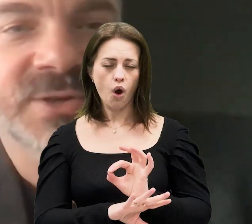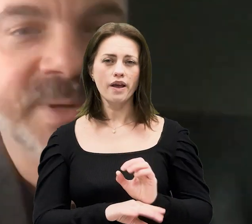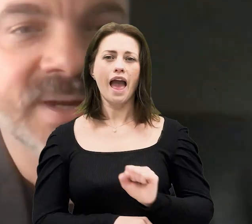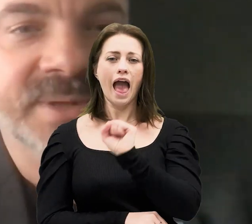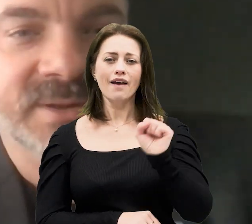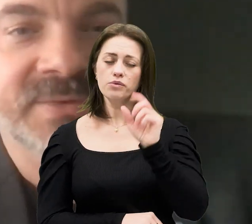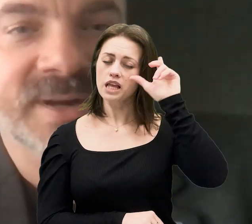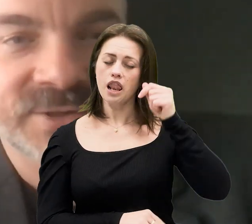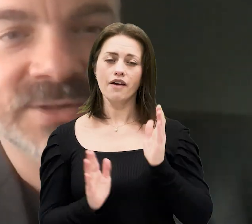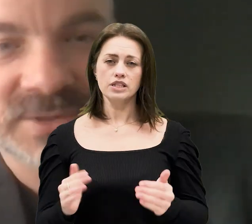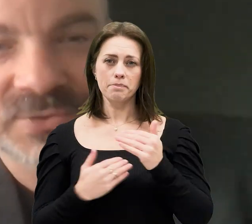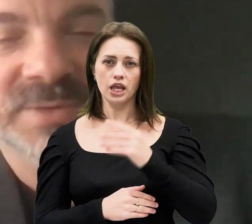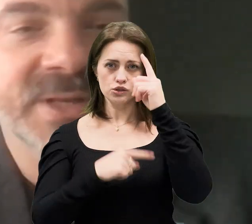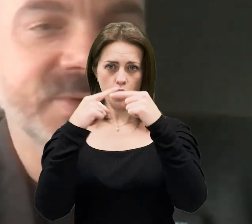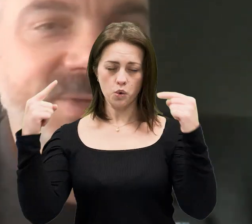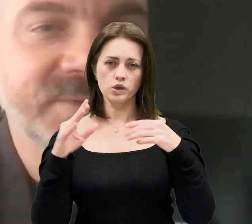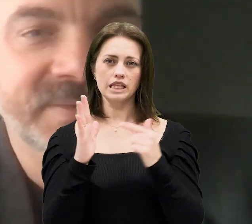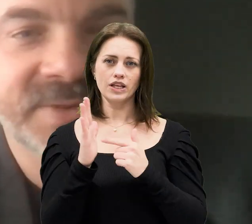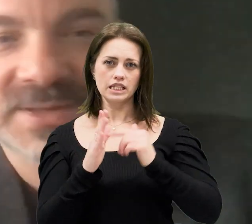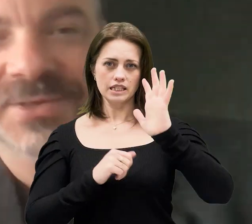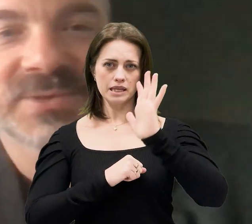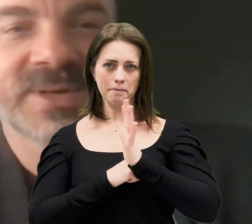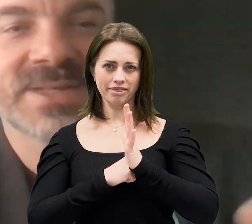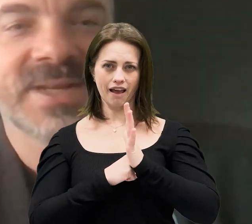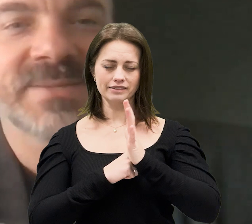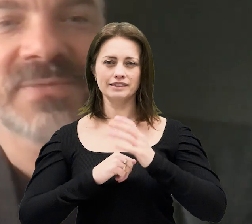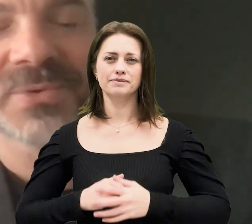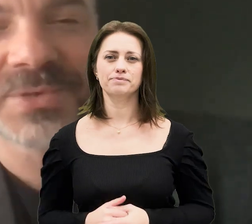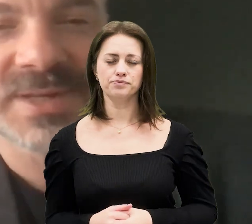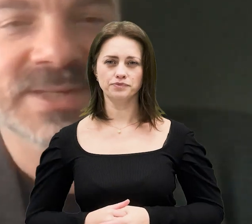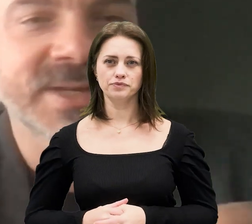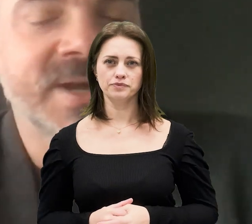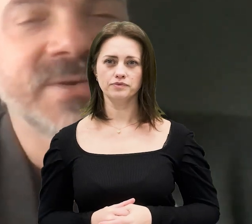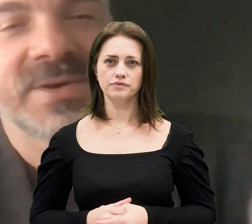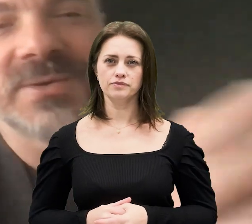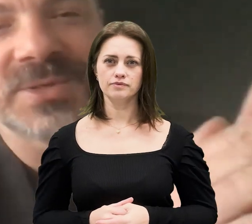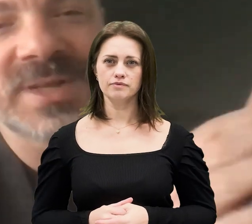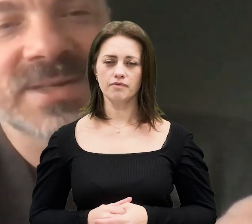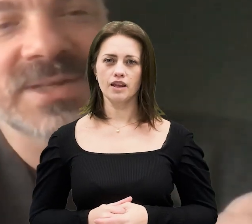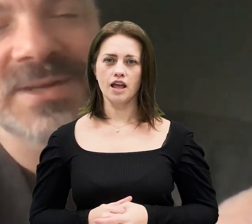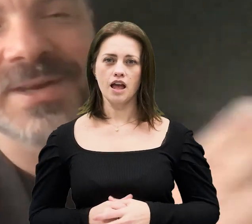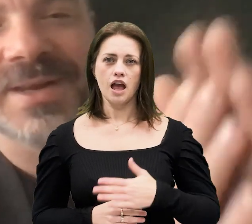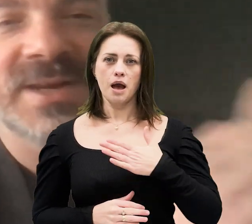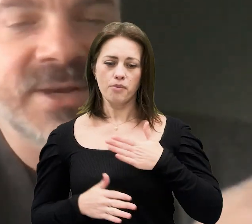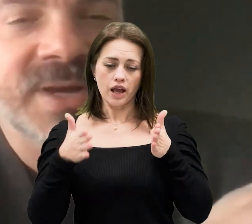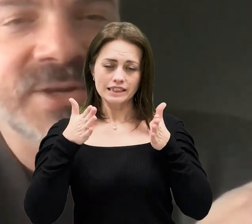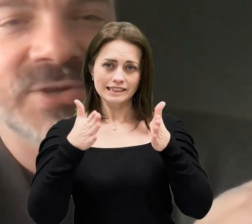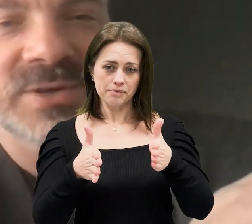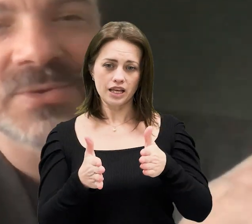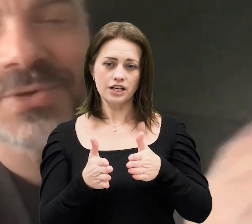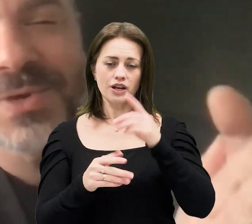which is the European Capital of Culture, so 2015. So let's say that my focus is starts in